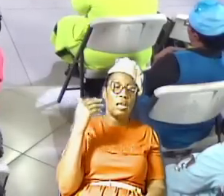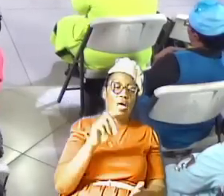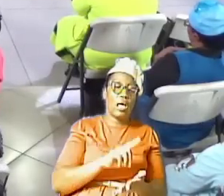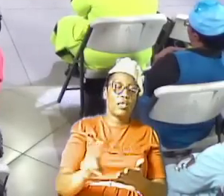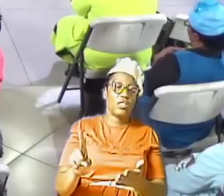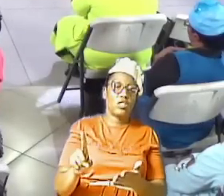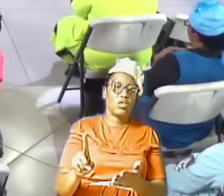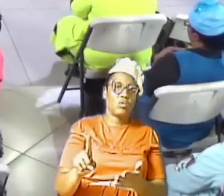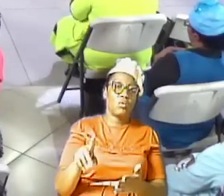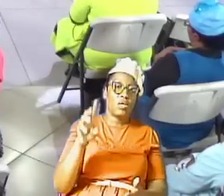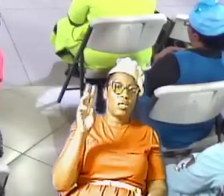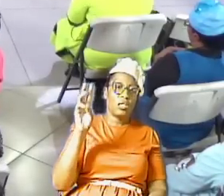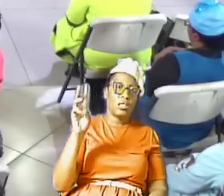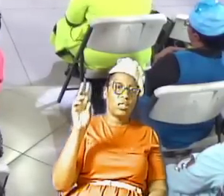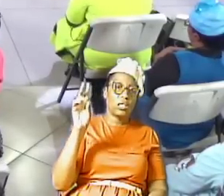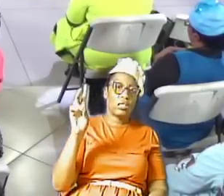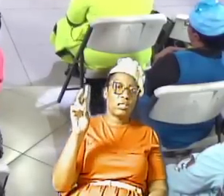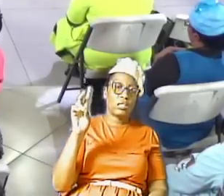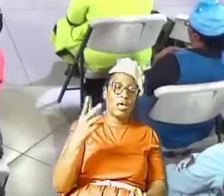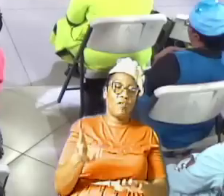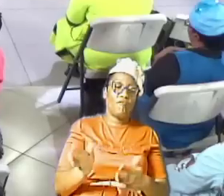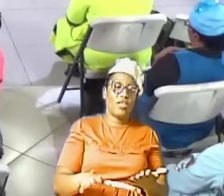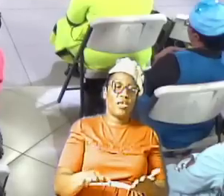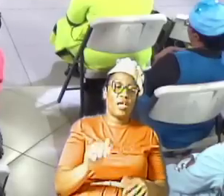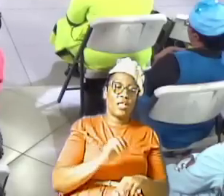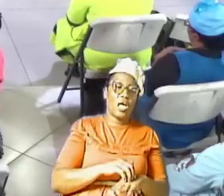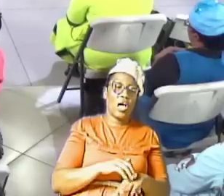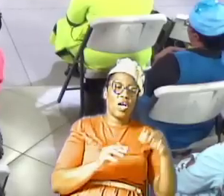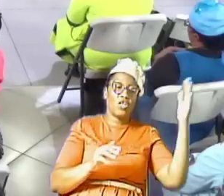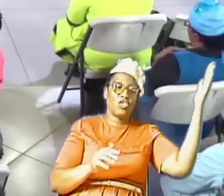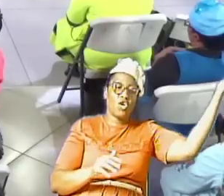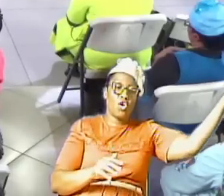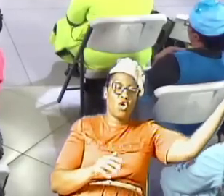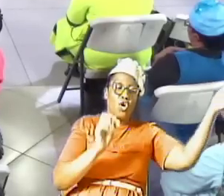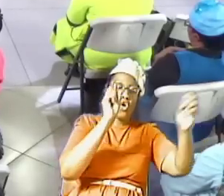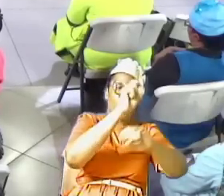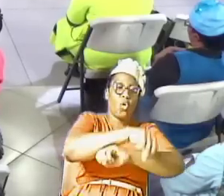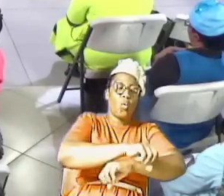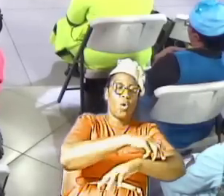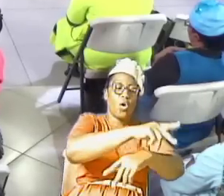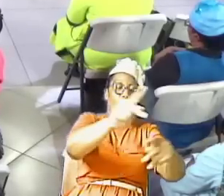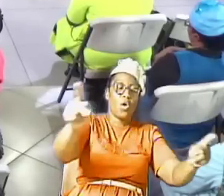and a 7th one who was an employee. Well,